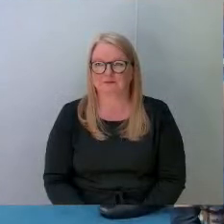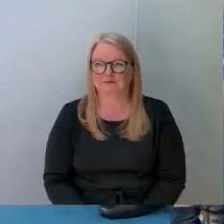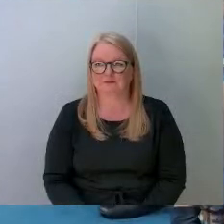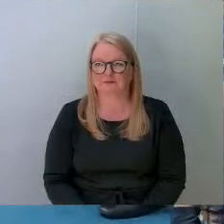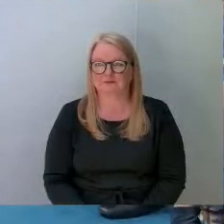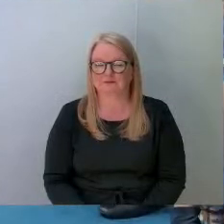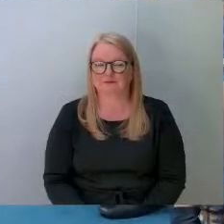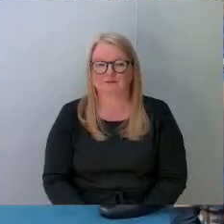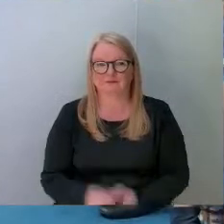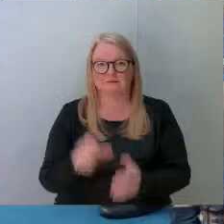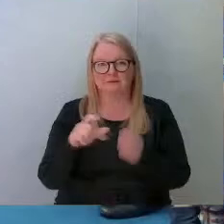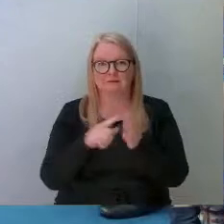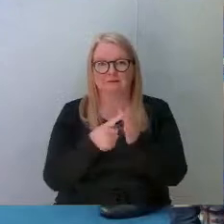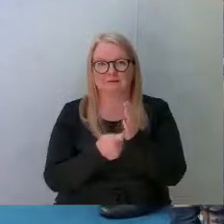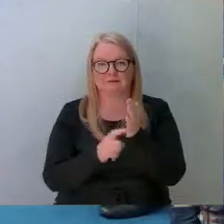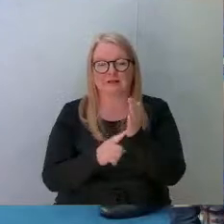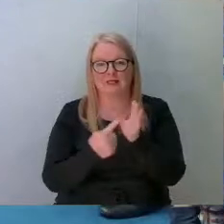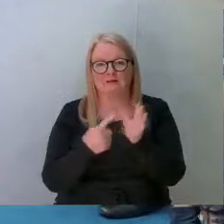Cara Vickers.